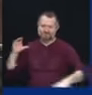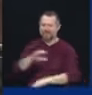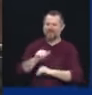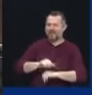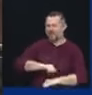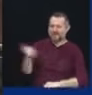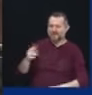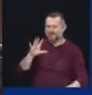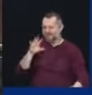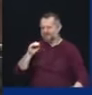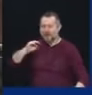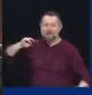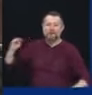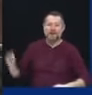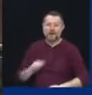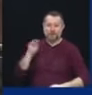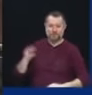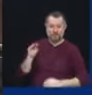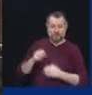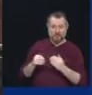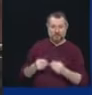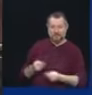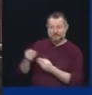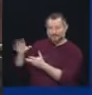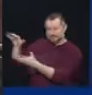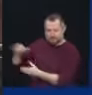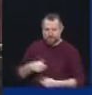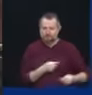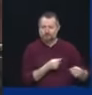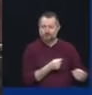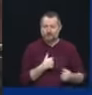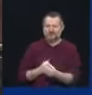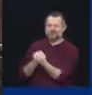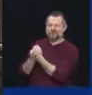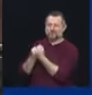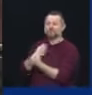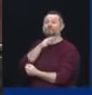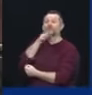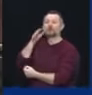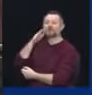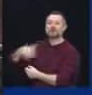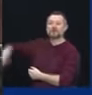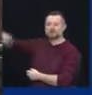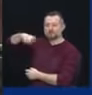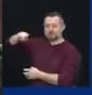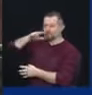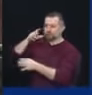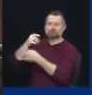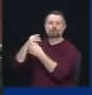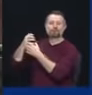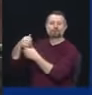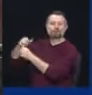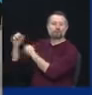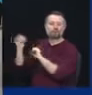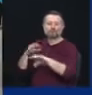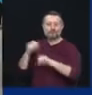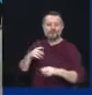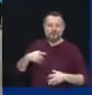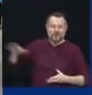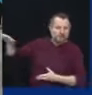to nourish New York. Let's support our agriculture industry and let's feed hungry people.